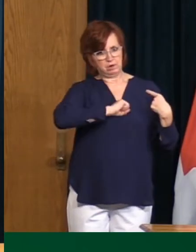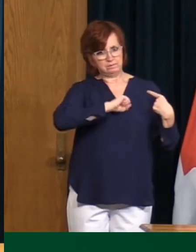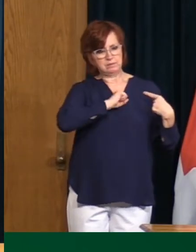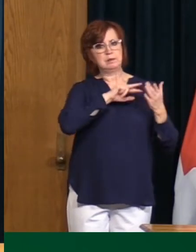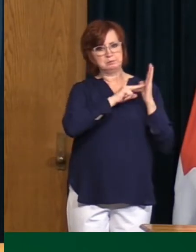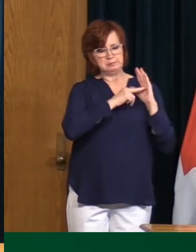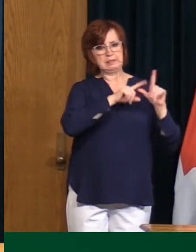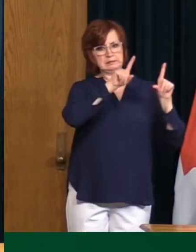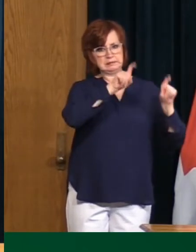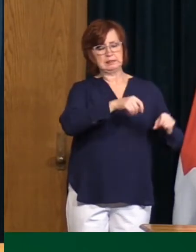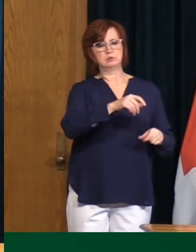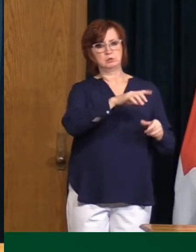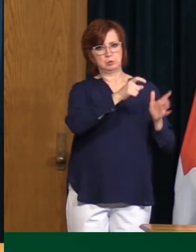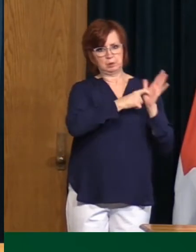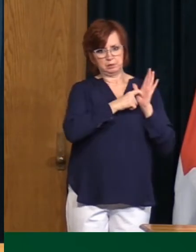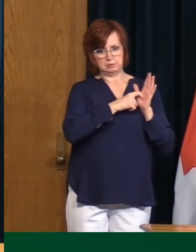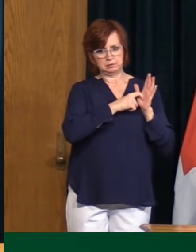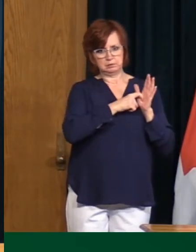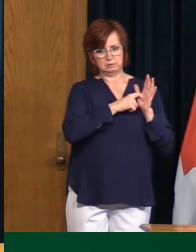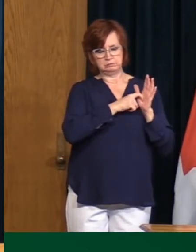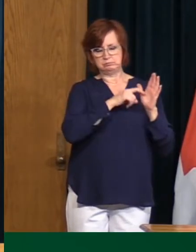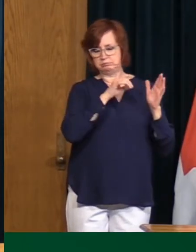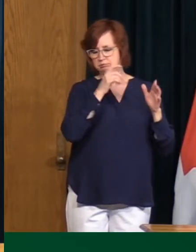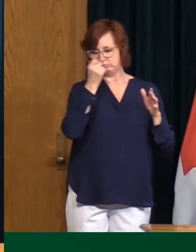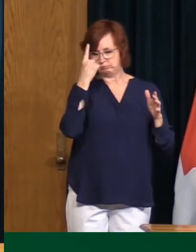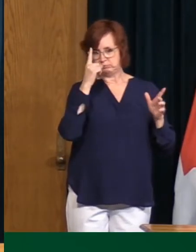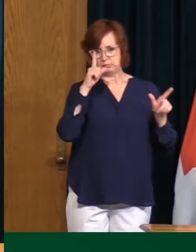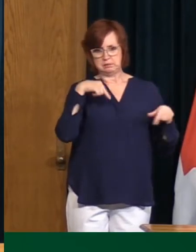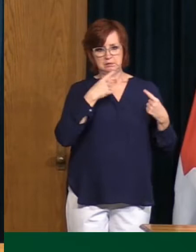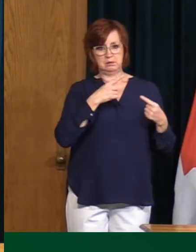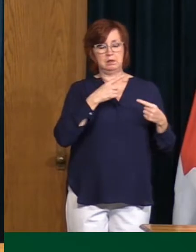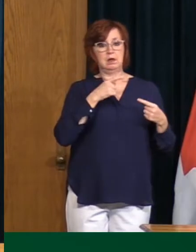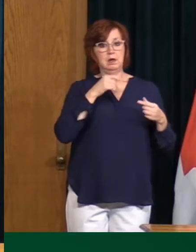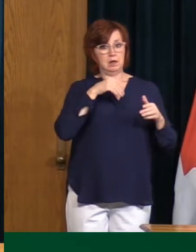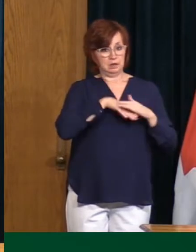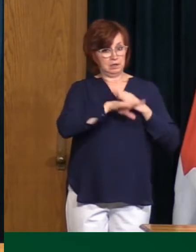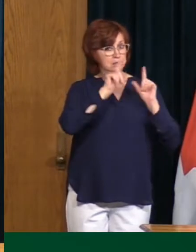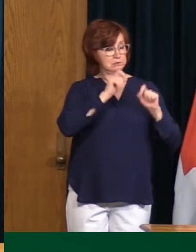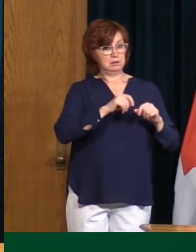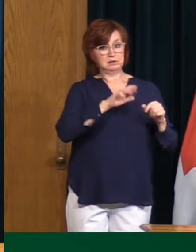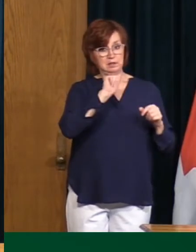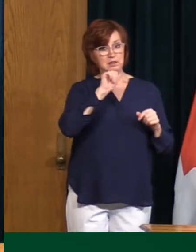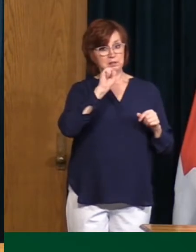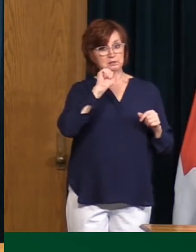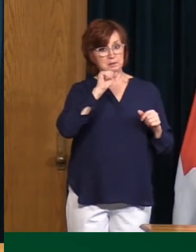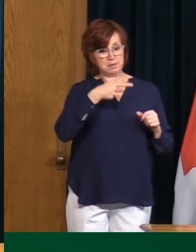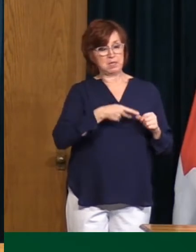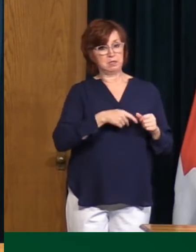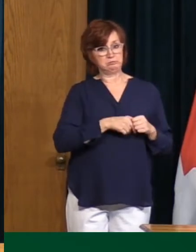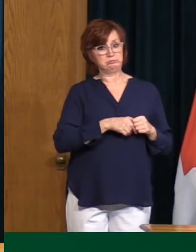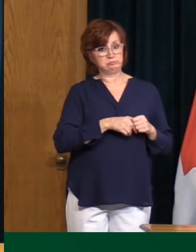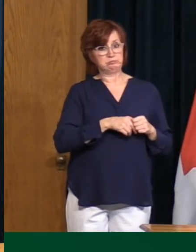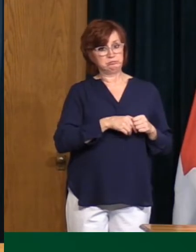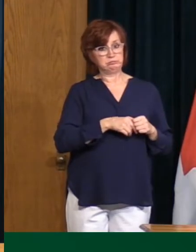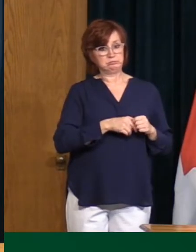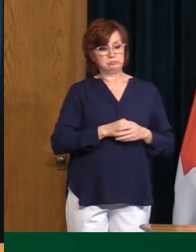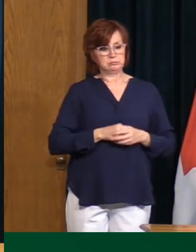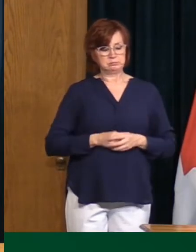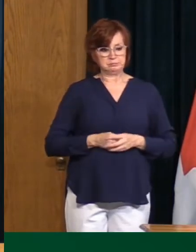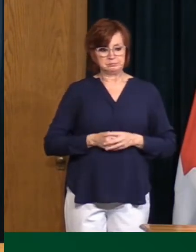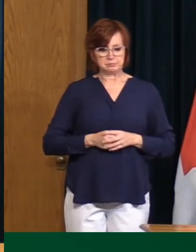if somebody has a cough or sniffles, that's always been the case. You should actually come in and access testing as soon as possible so that we can ensure that you